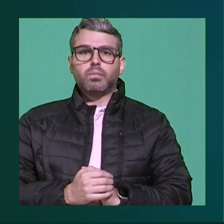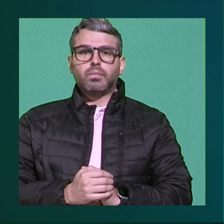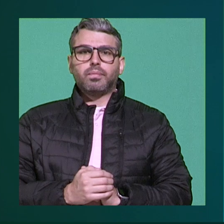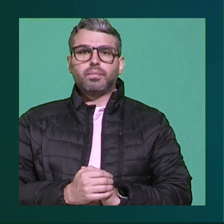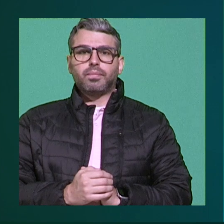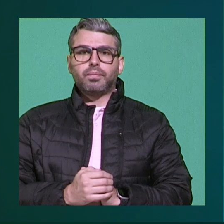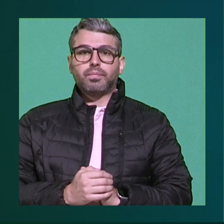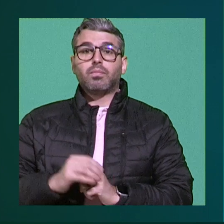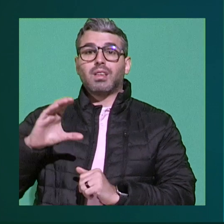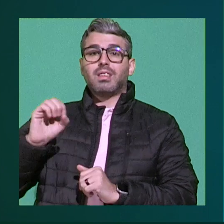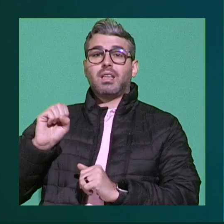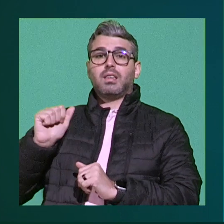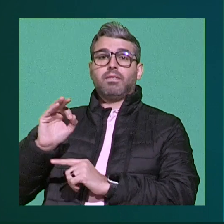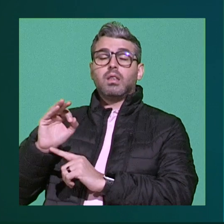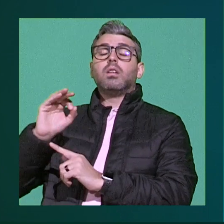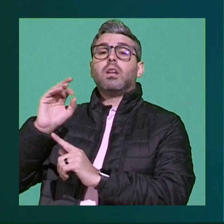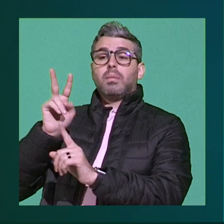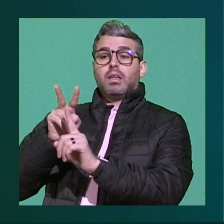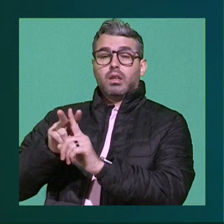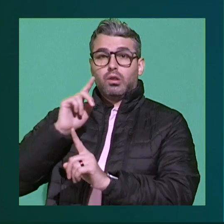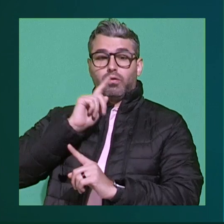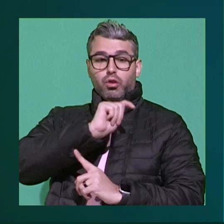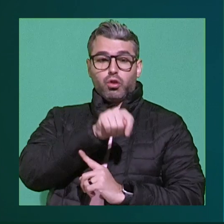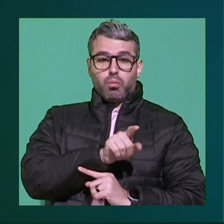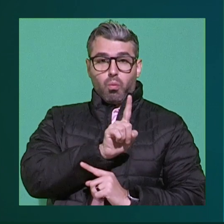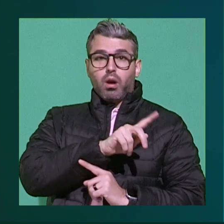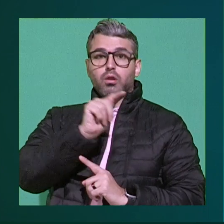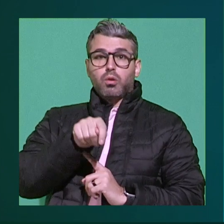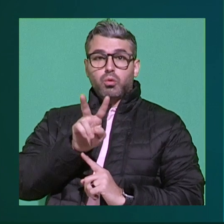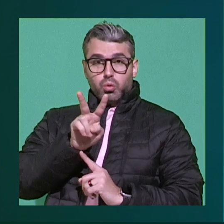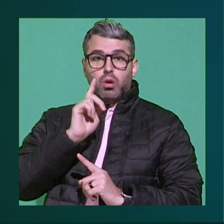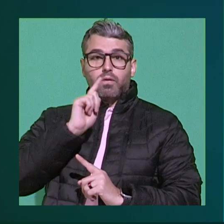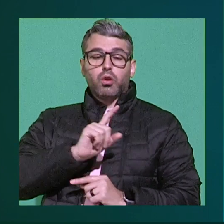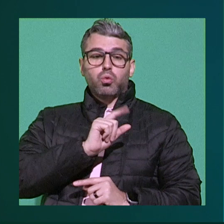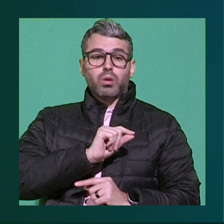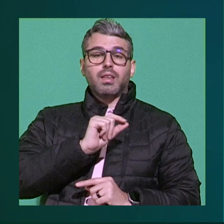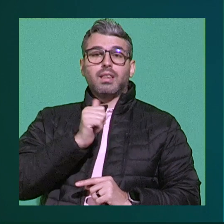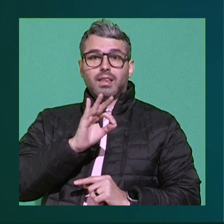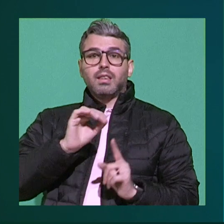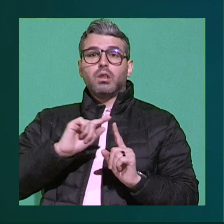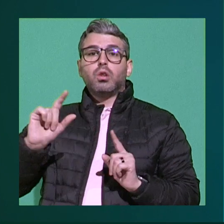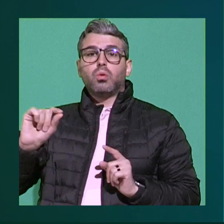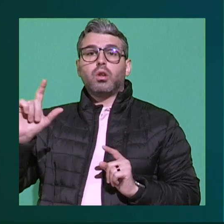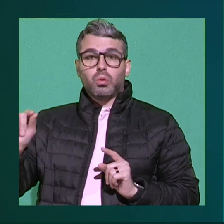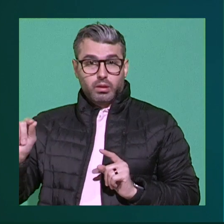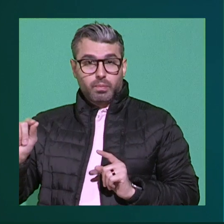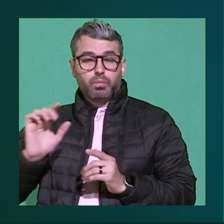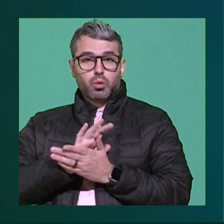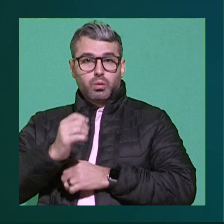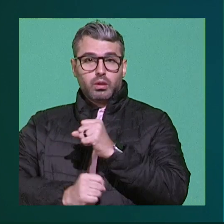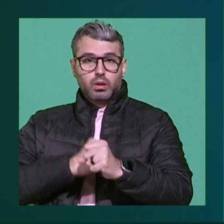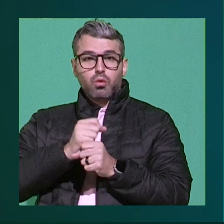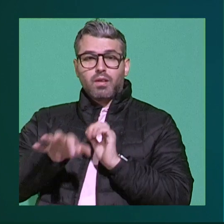CSF applications are available for Terms 1 and 2 of the 2019-2020 school year. You can find them on Google Classroom